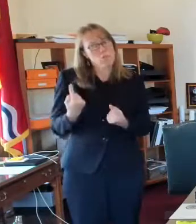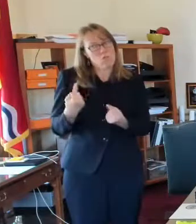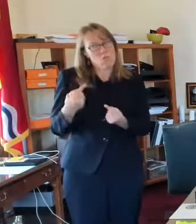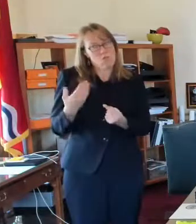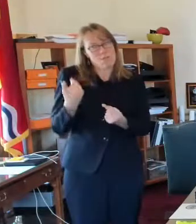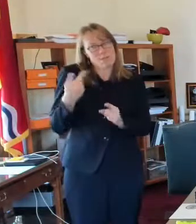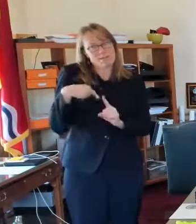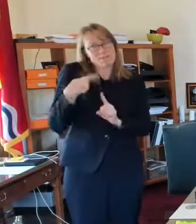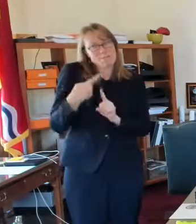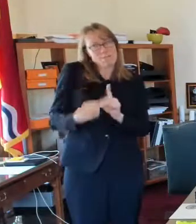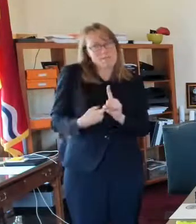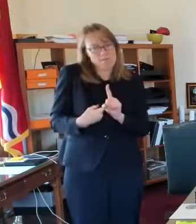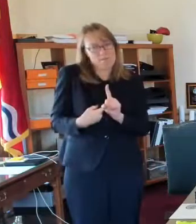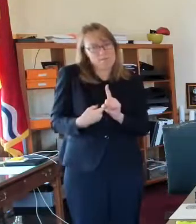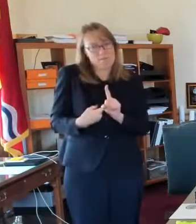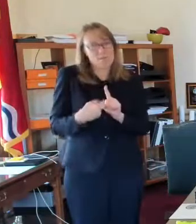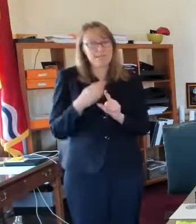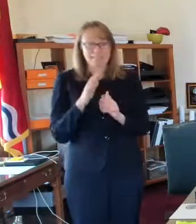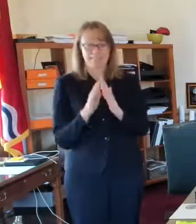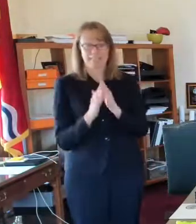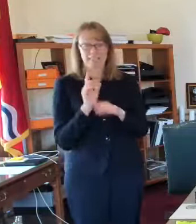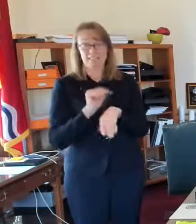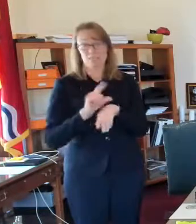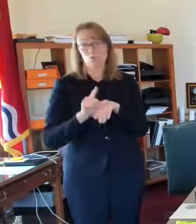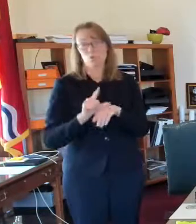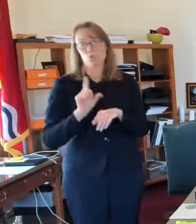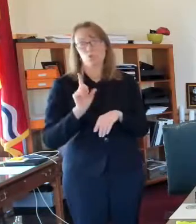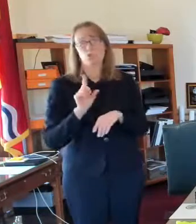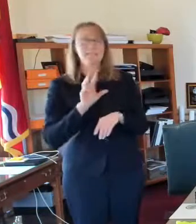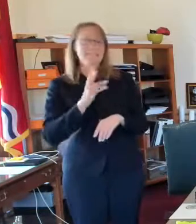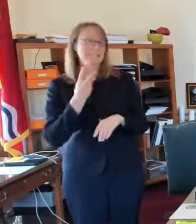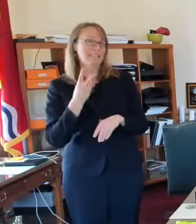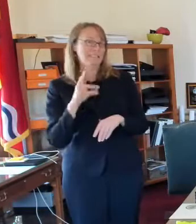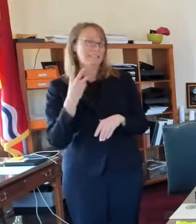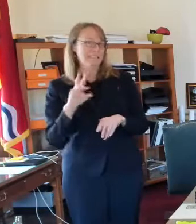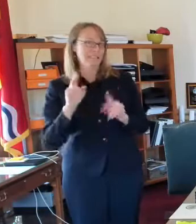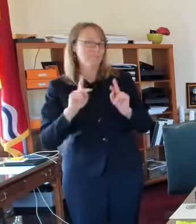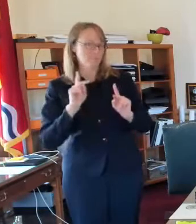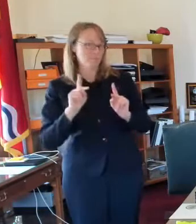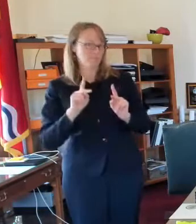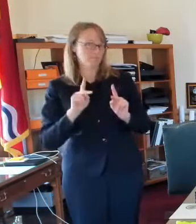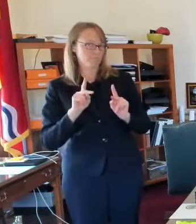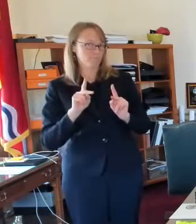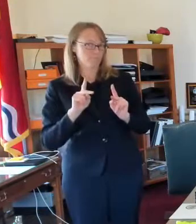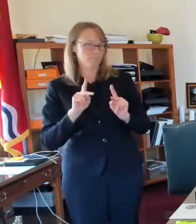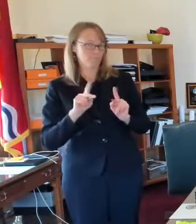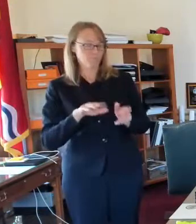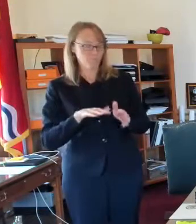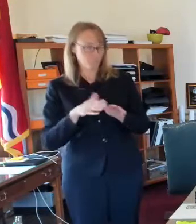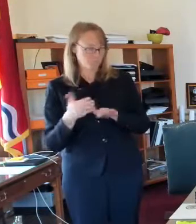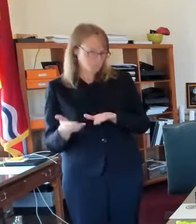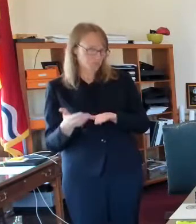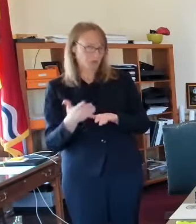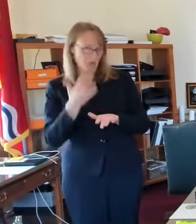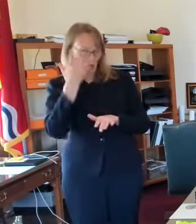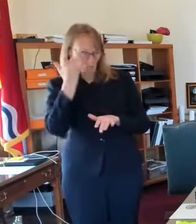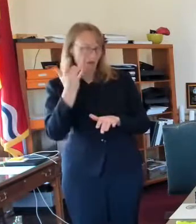have been 16 people in the city of St. Louis who have died of COVID. That brings our total number of deaths from COVID